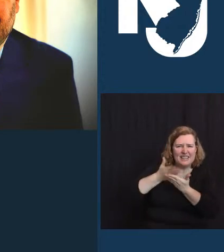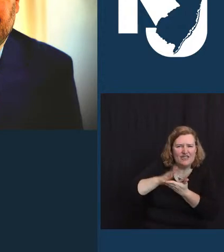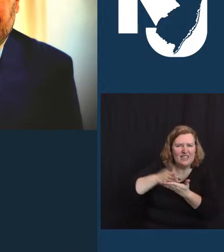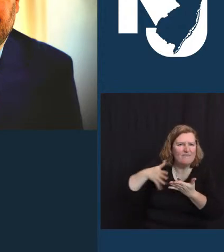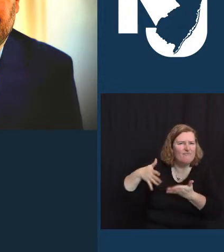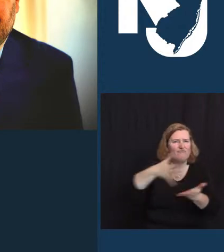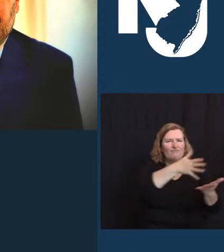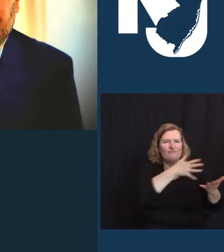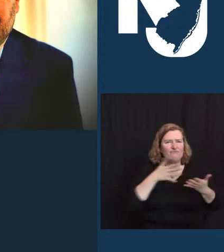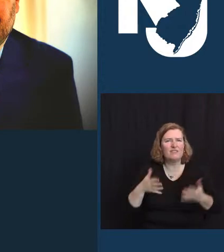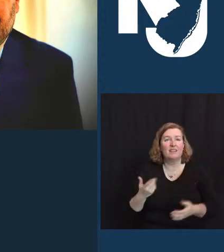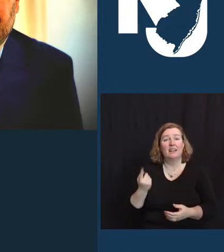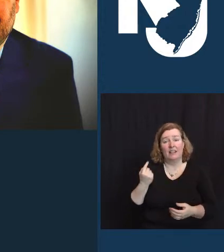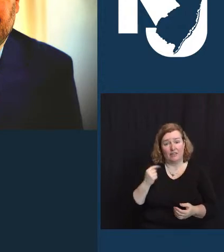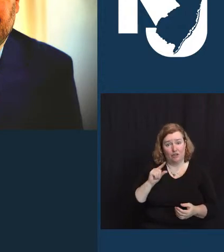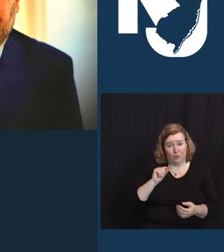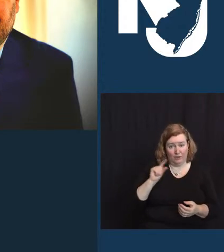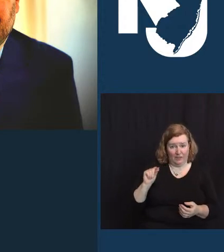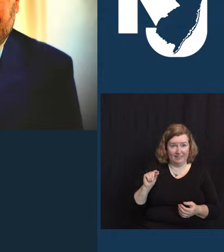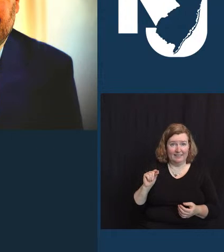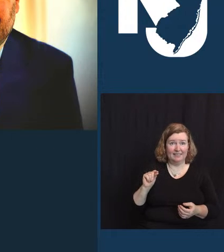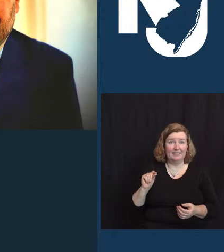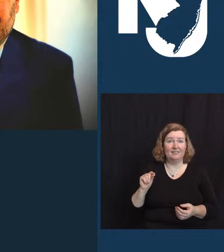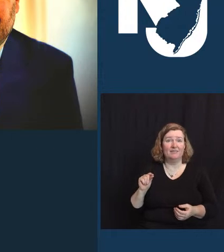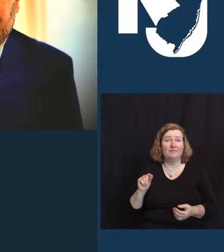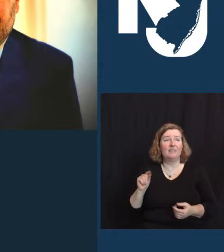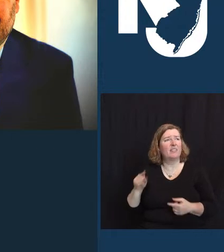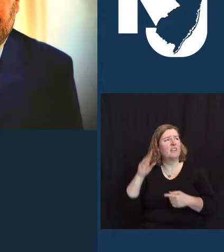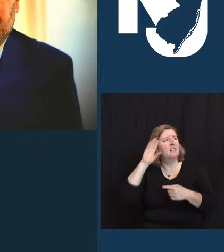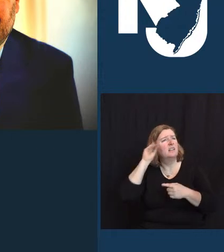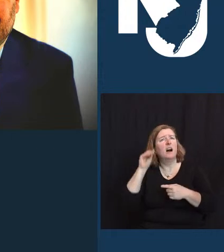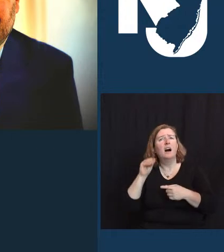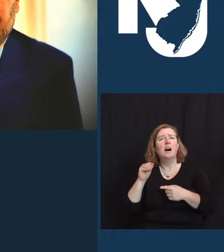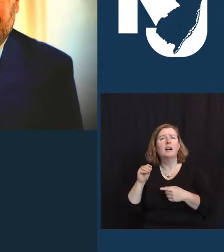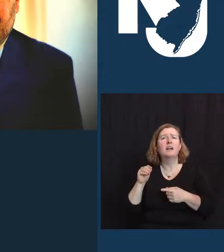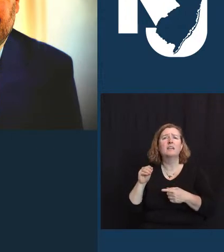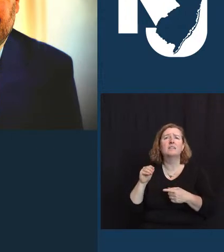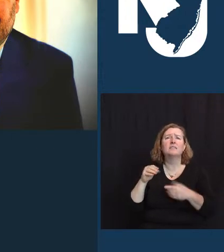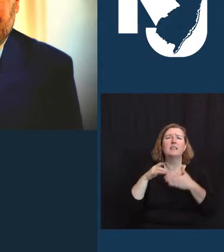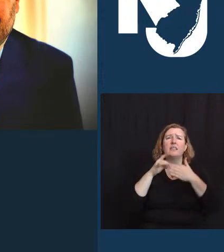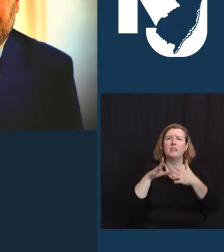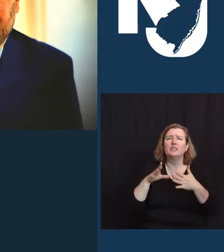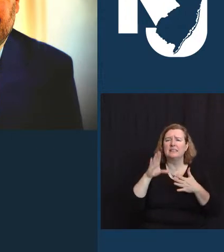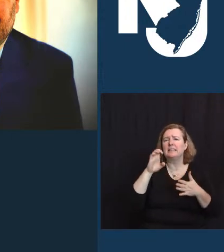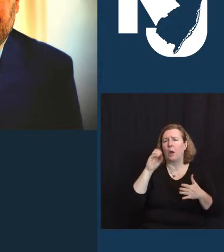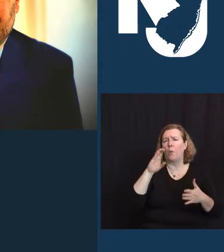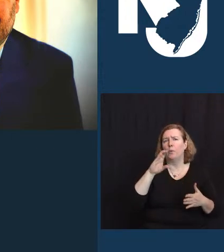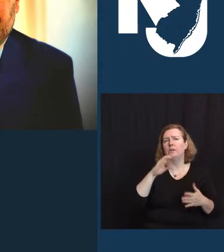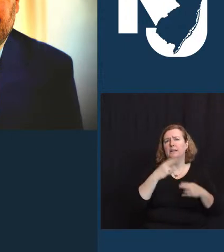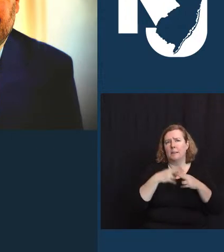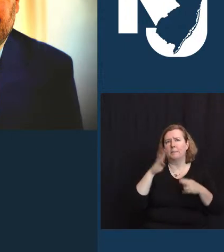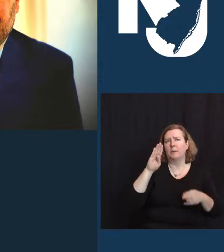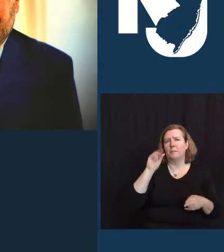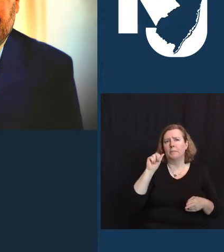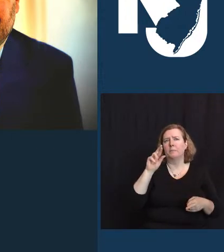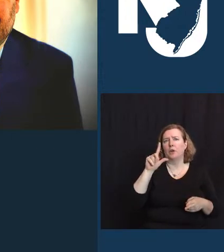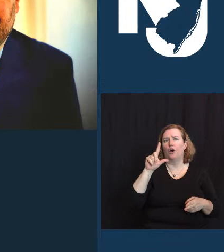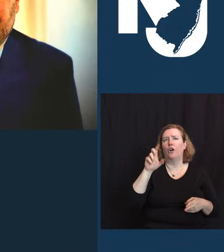rescue mission, under the leadership of that guy, a very good friend and outstanding CEO, Barrett Young, they served